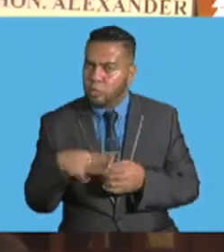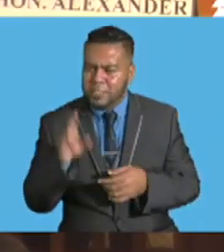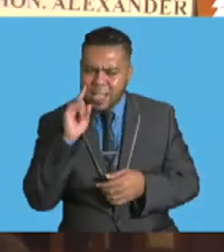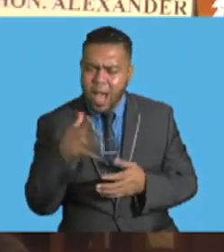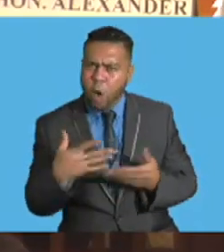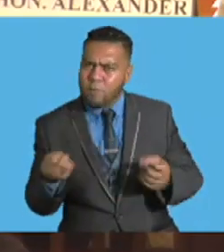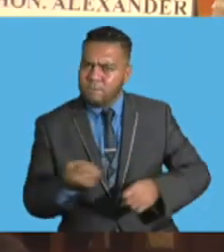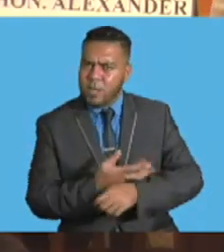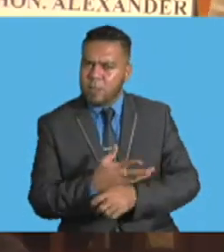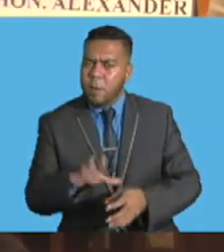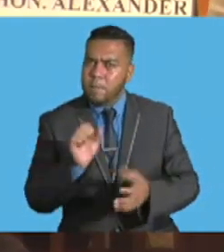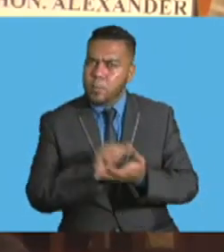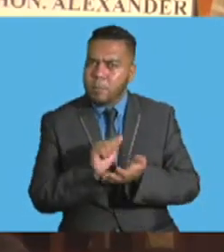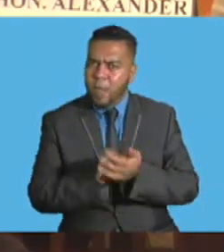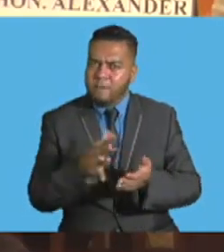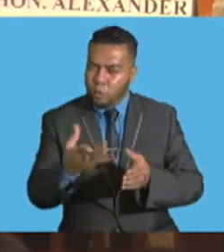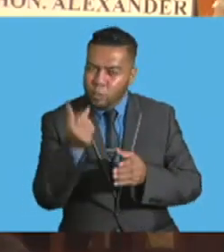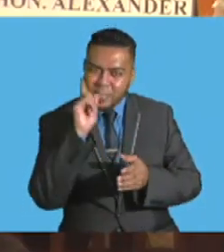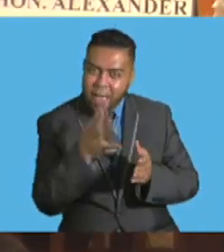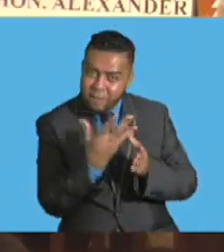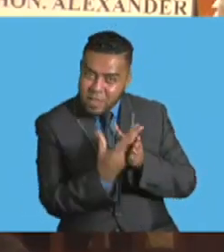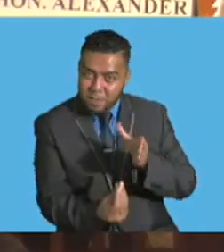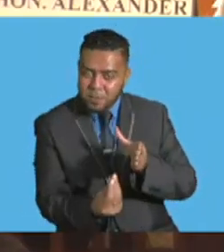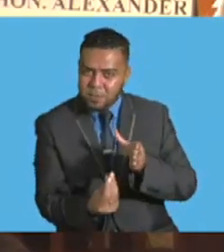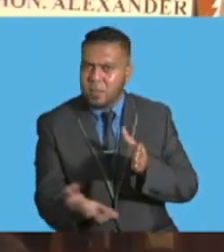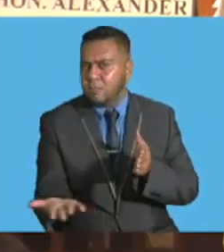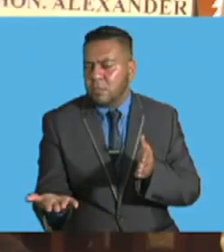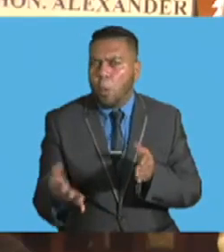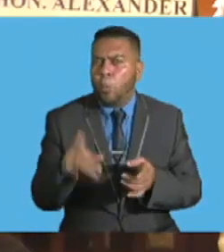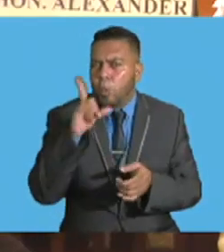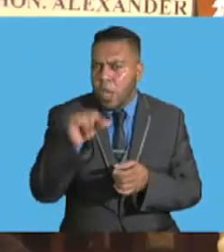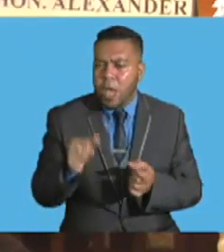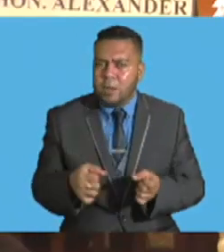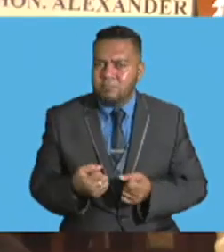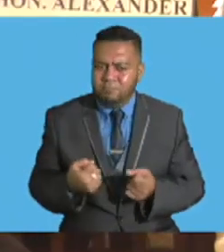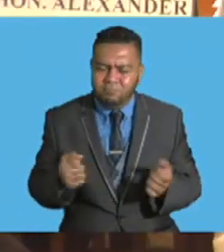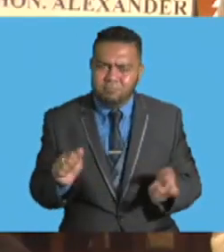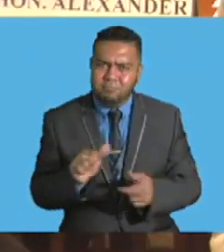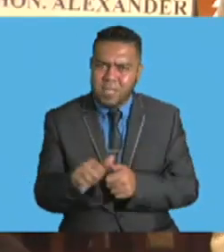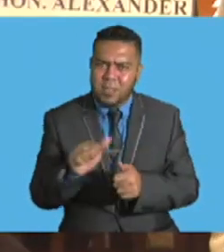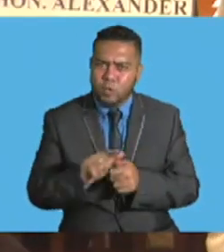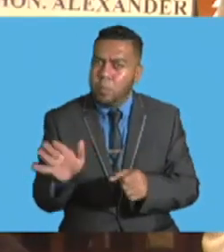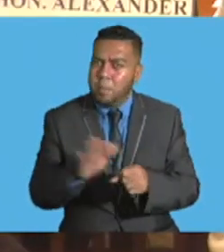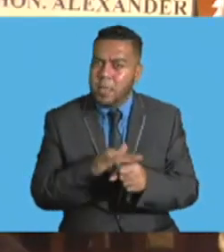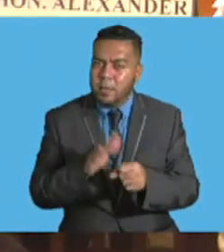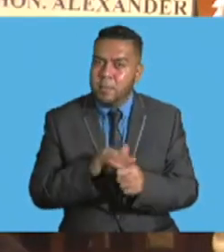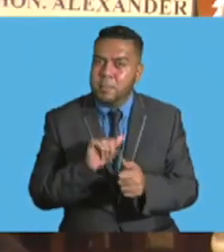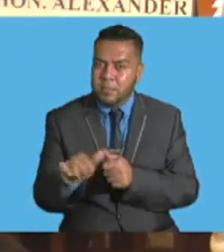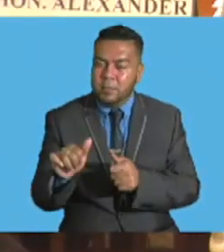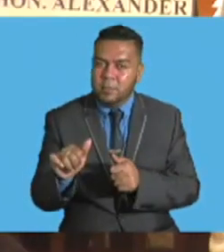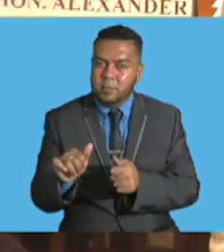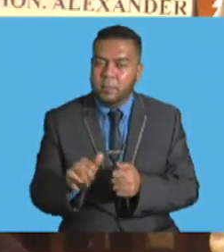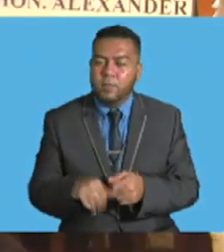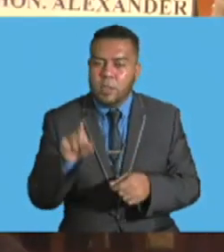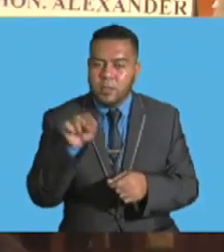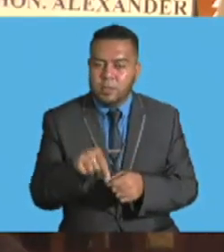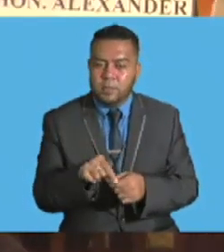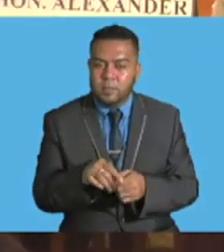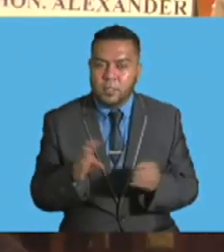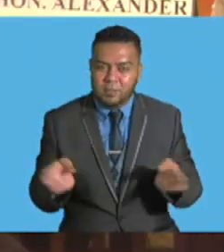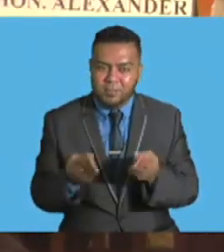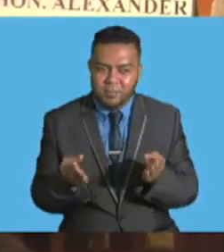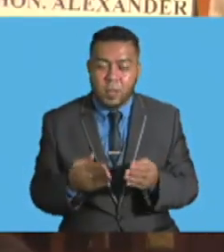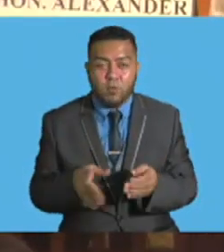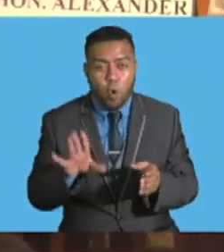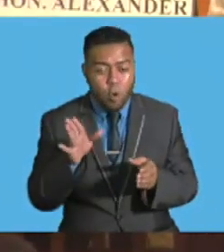has been and to see if there are gaps that we could enhance to make better the effectiveness of this particular program. So in a